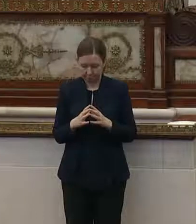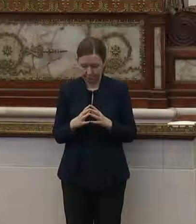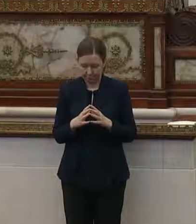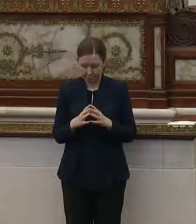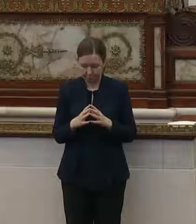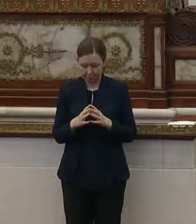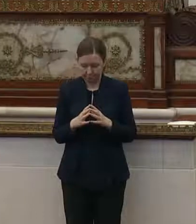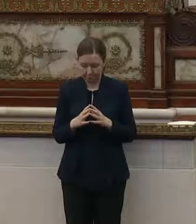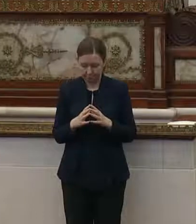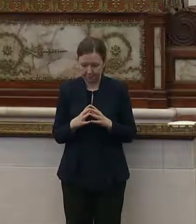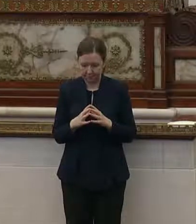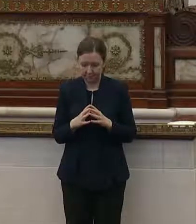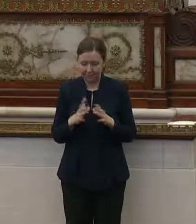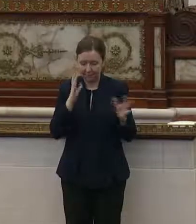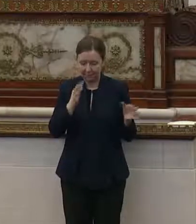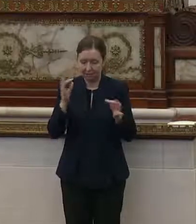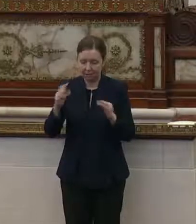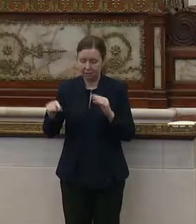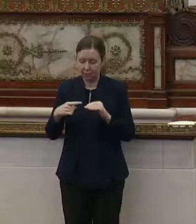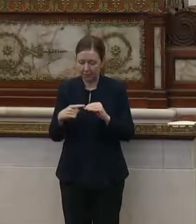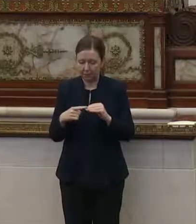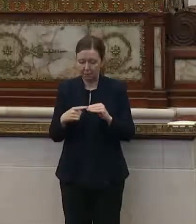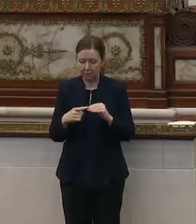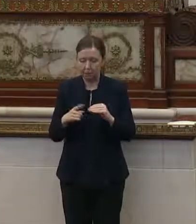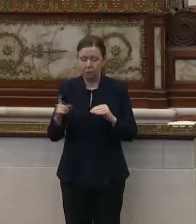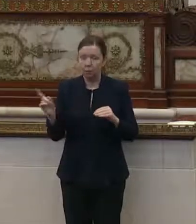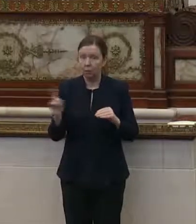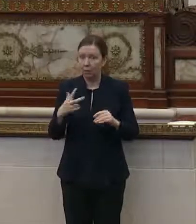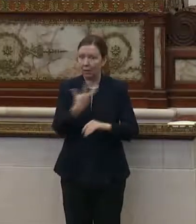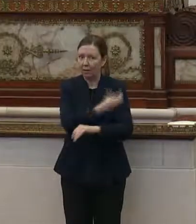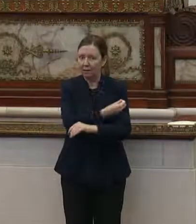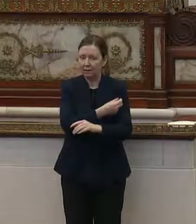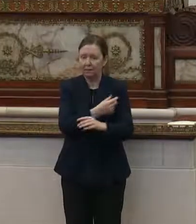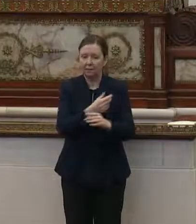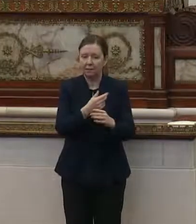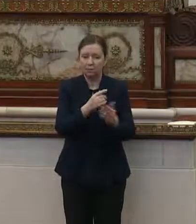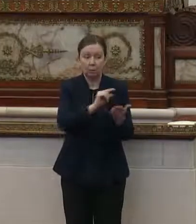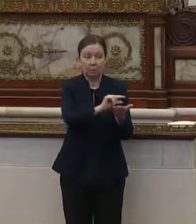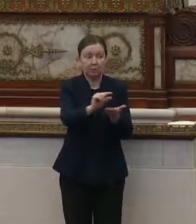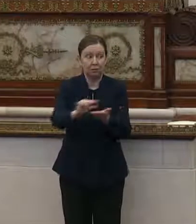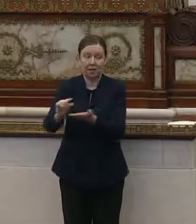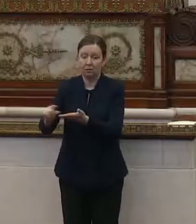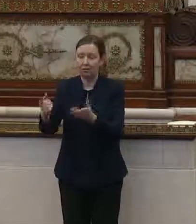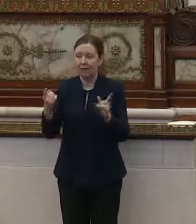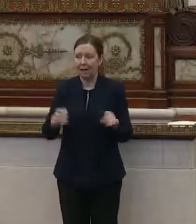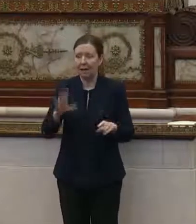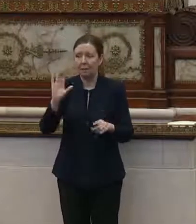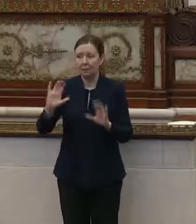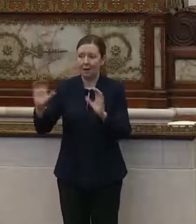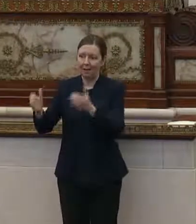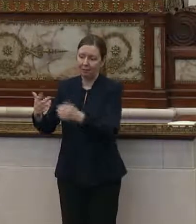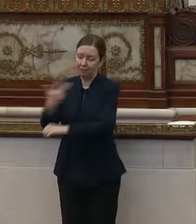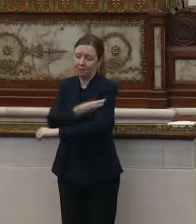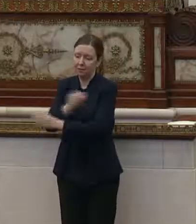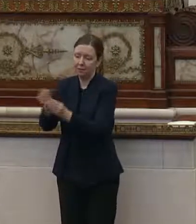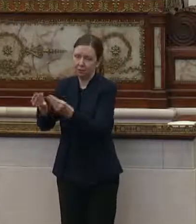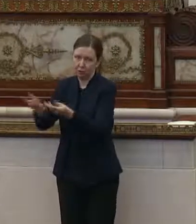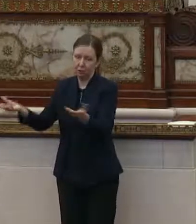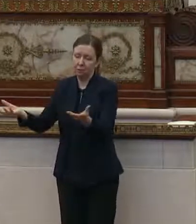work, the vaccination initiative, decisions about where vaccine was going to be channeled were done by this vaccine distribution